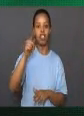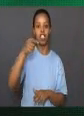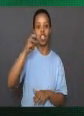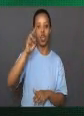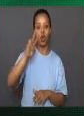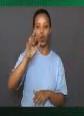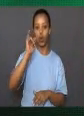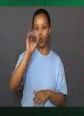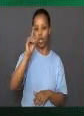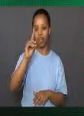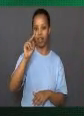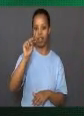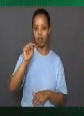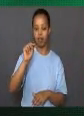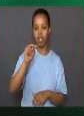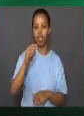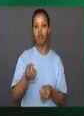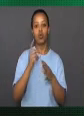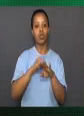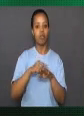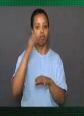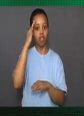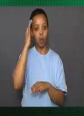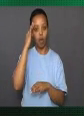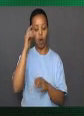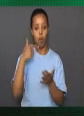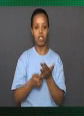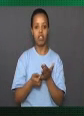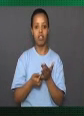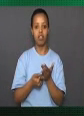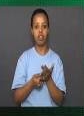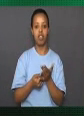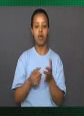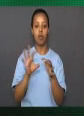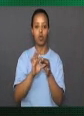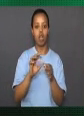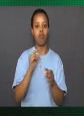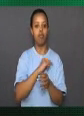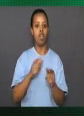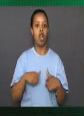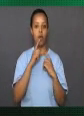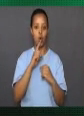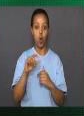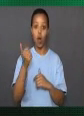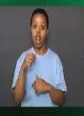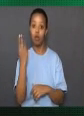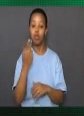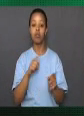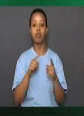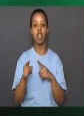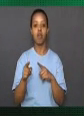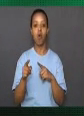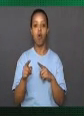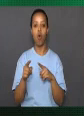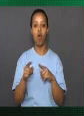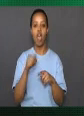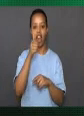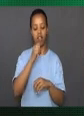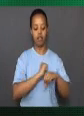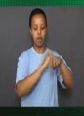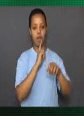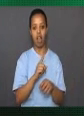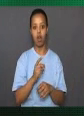Many animals live in social groups, partly for protection. If more